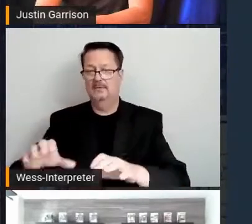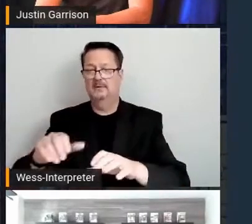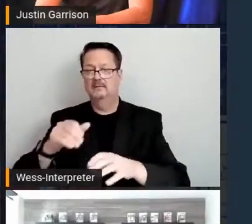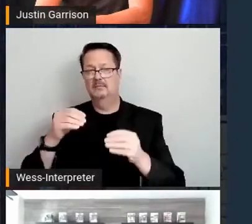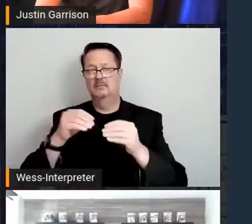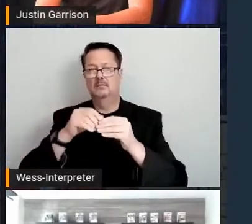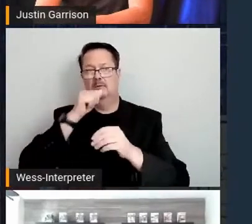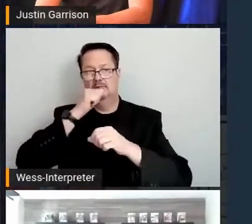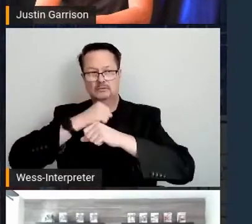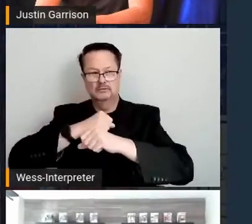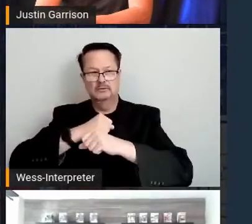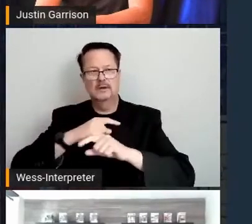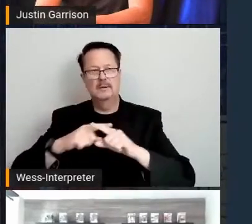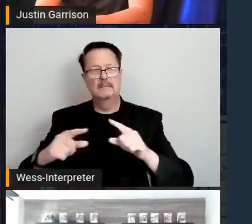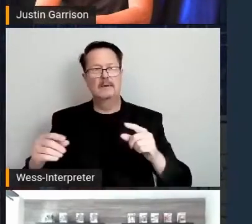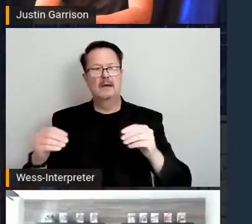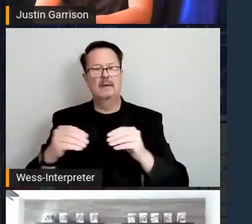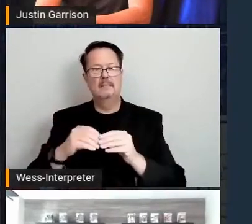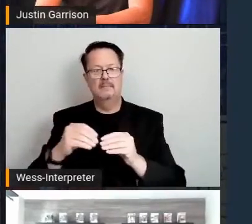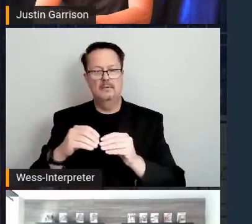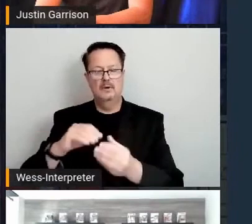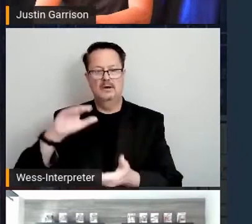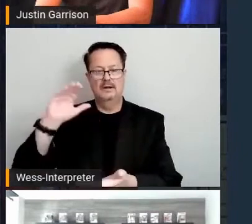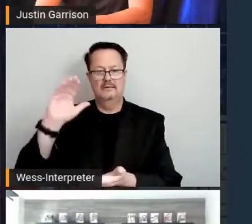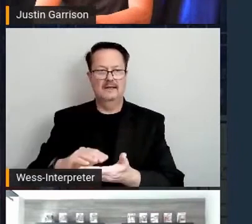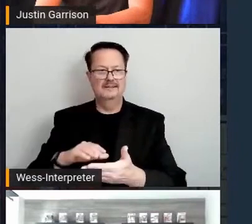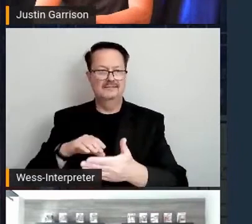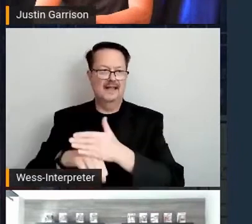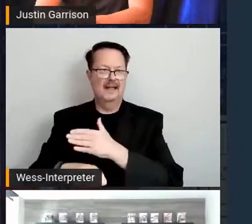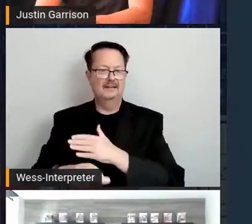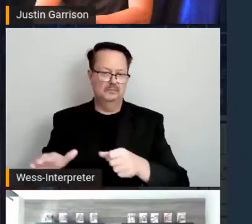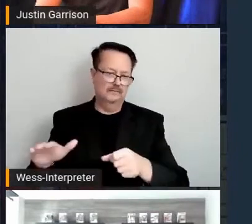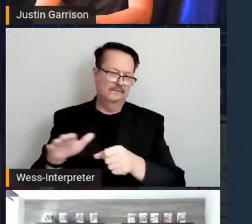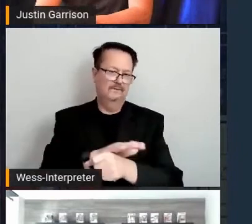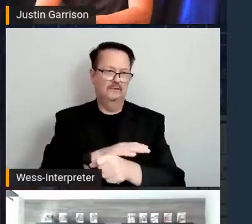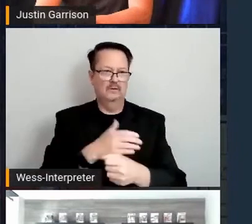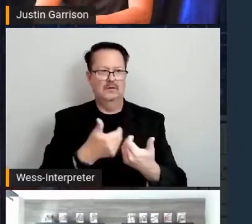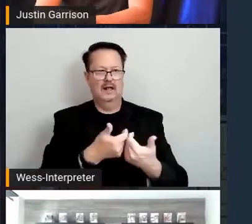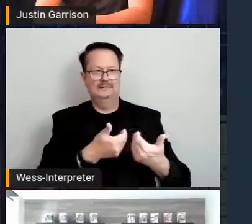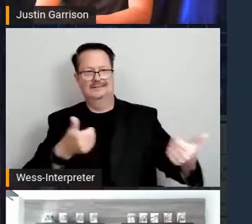a little bit more invasive access compared to a full isolation from the OS level.